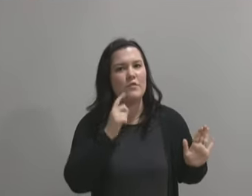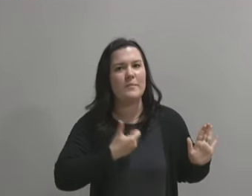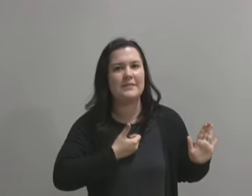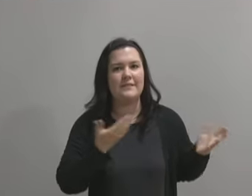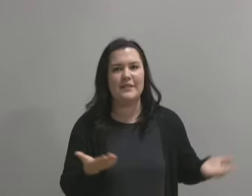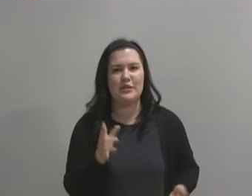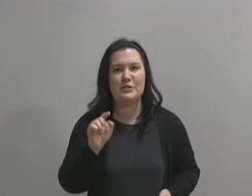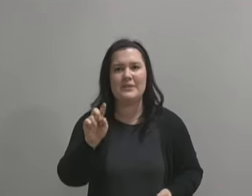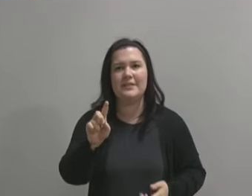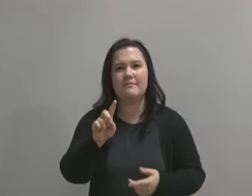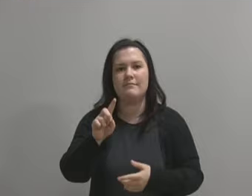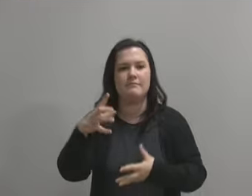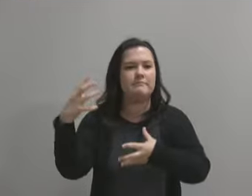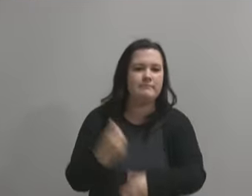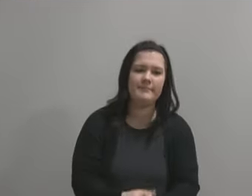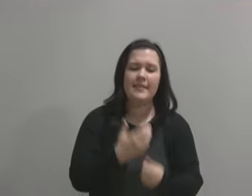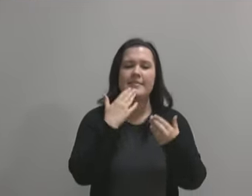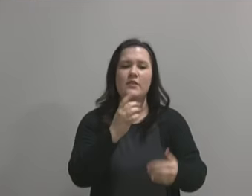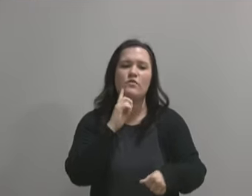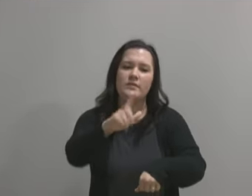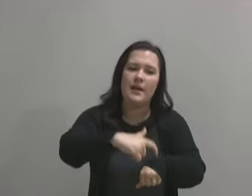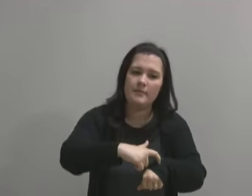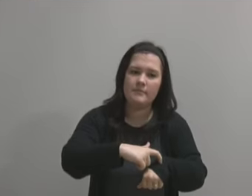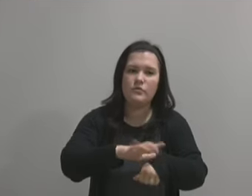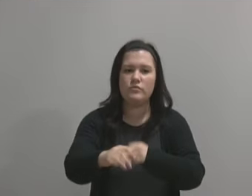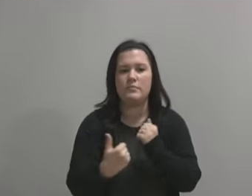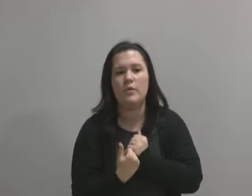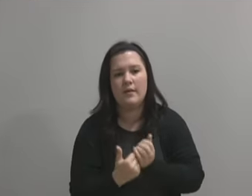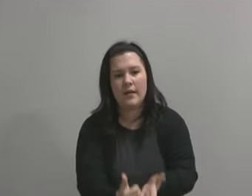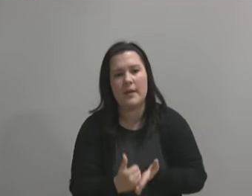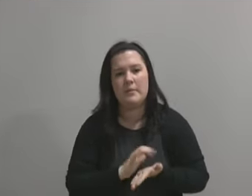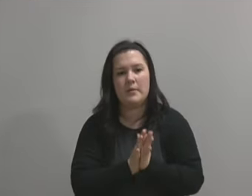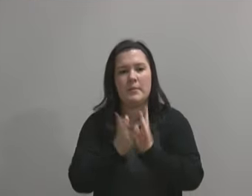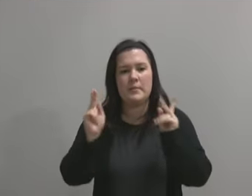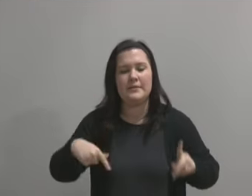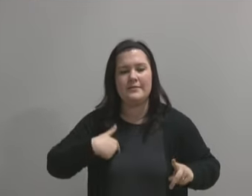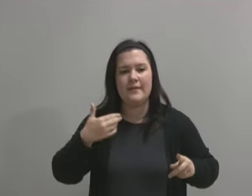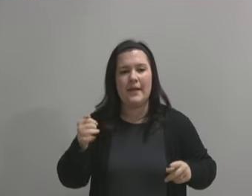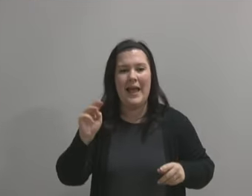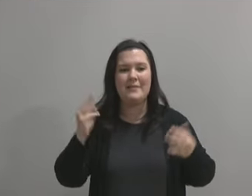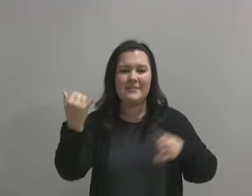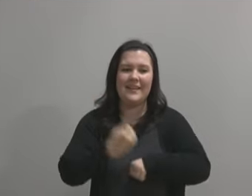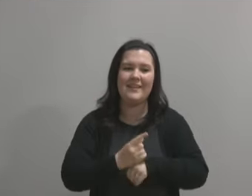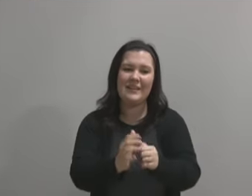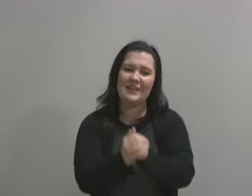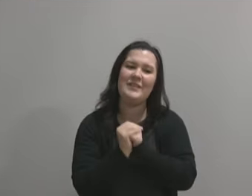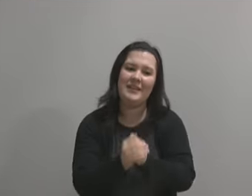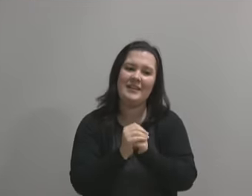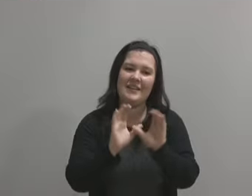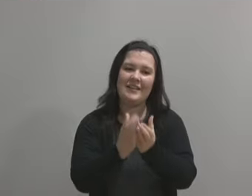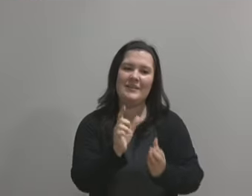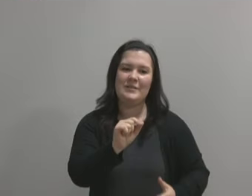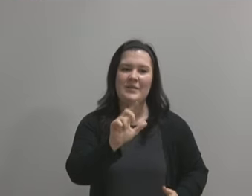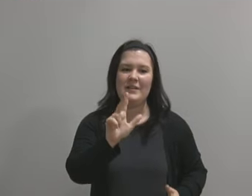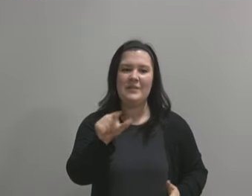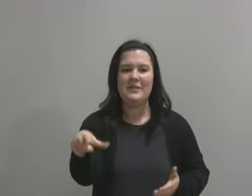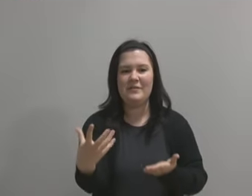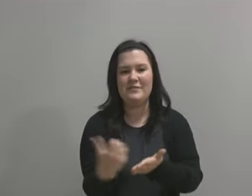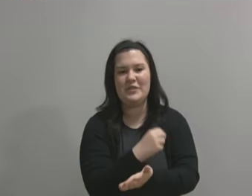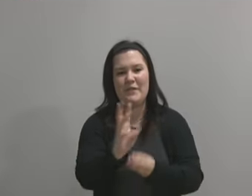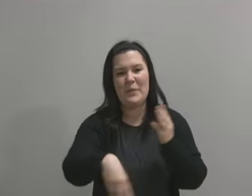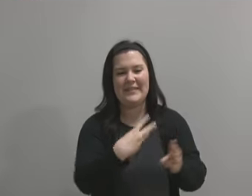conclusion, thank you all so much for your time, for your support, and for helping me to become the person that I am today. Congratulations, class of 2023. You all deserve the